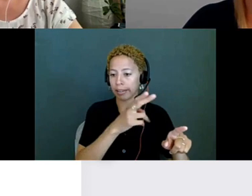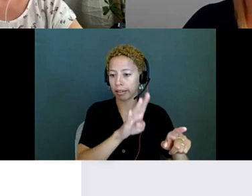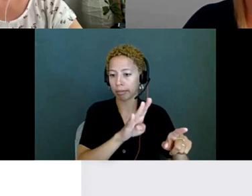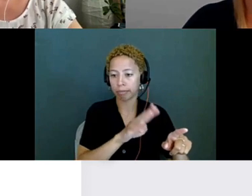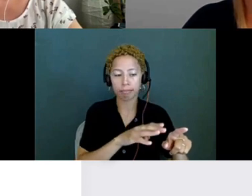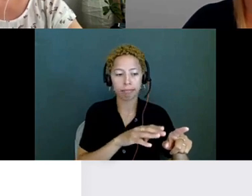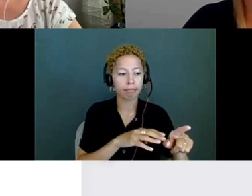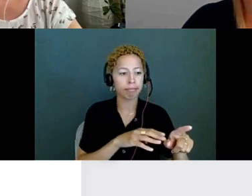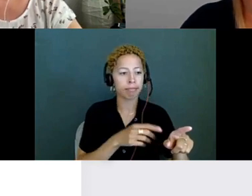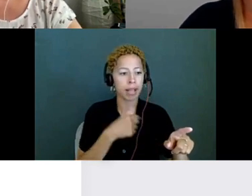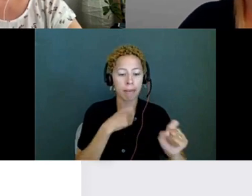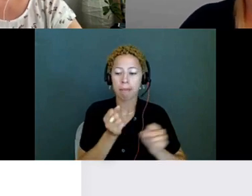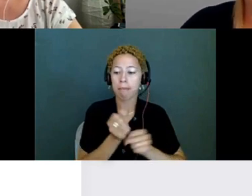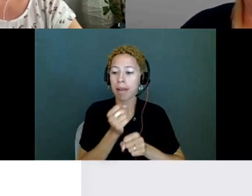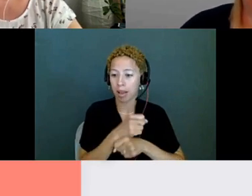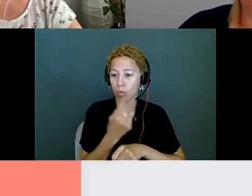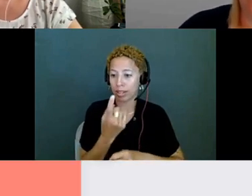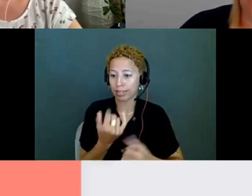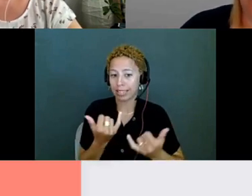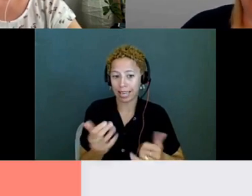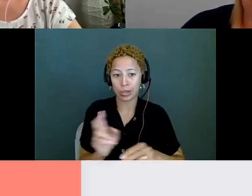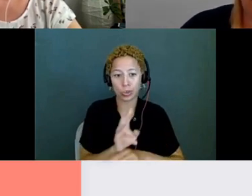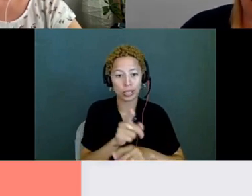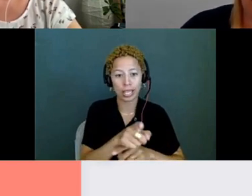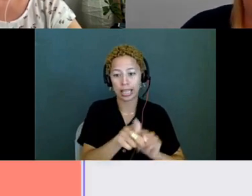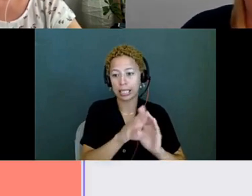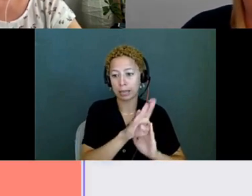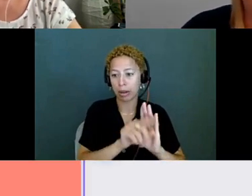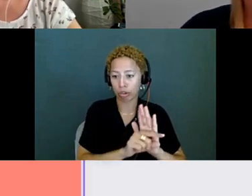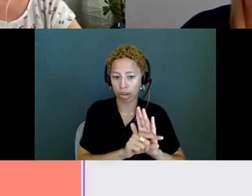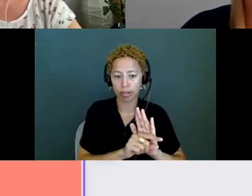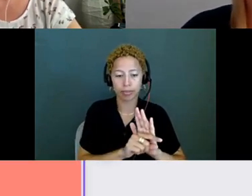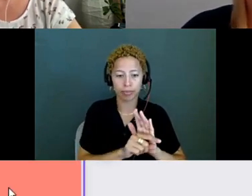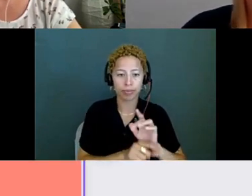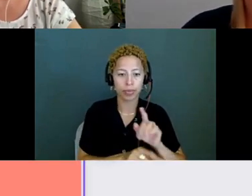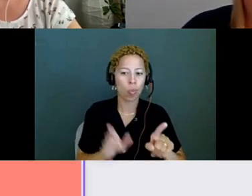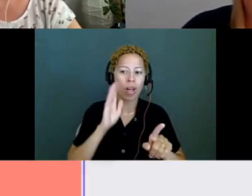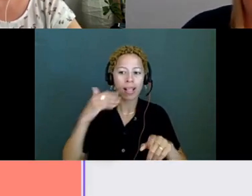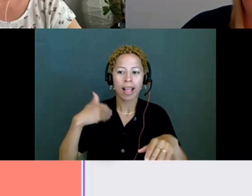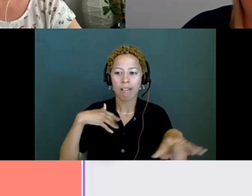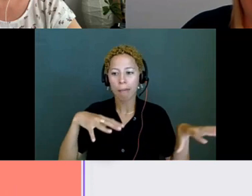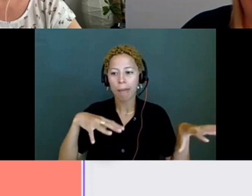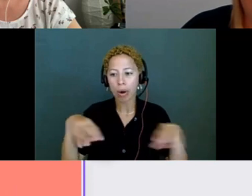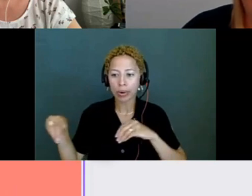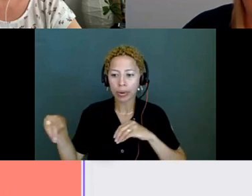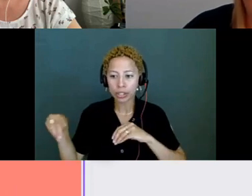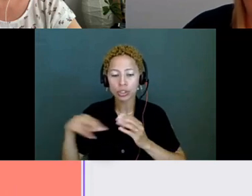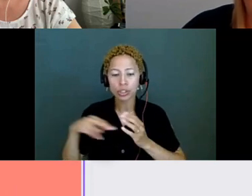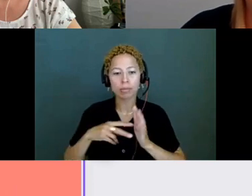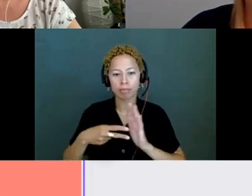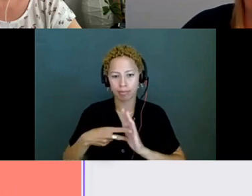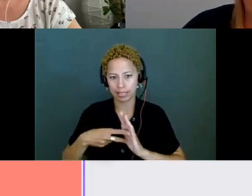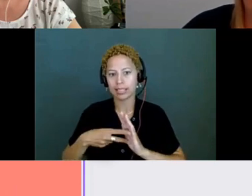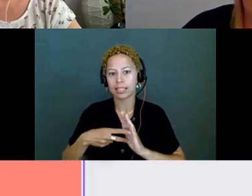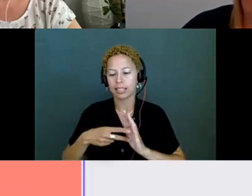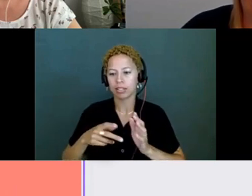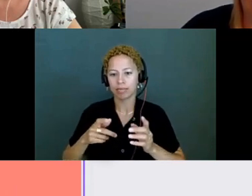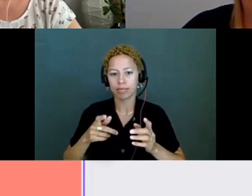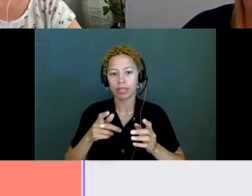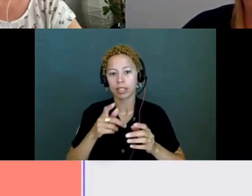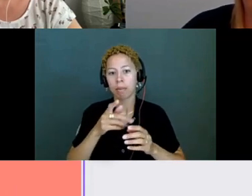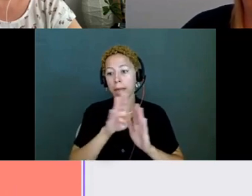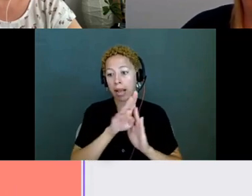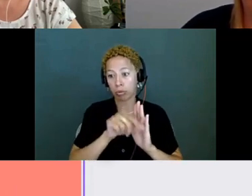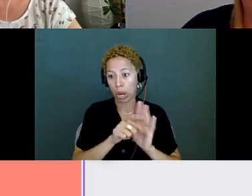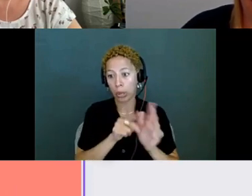one today using this background because we're going to have a power outage. I changed everything but the background on it.